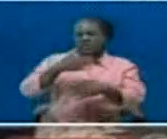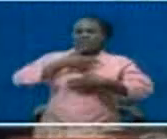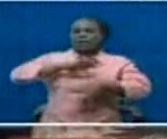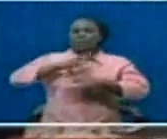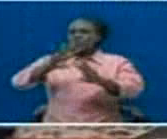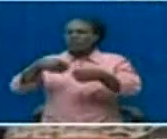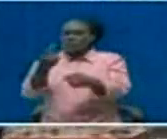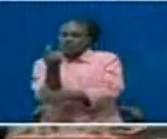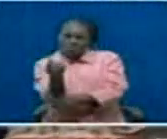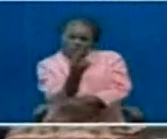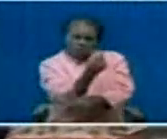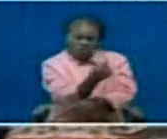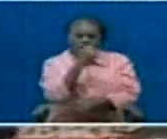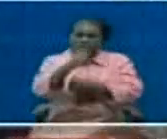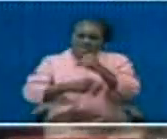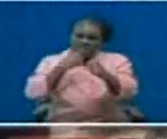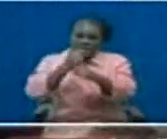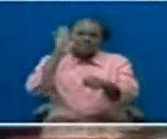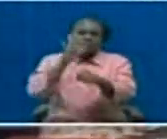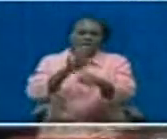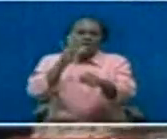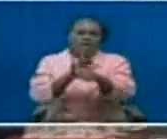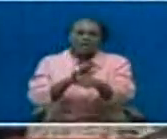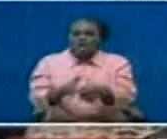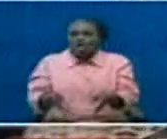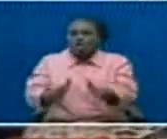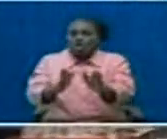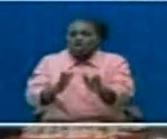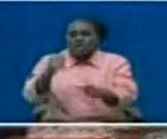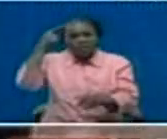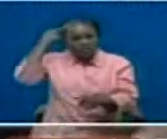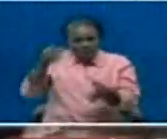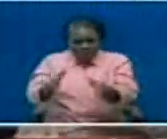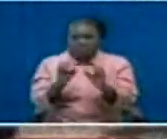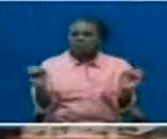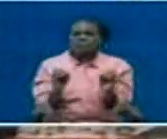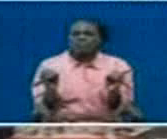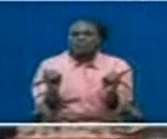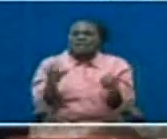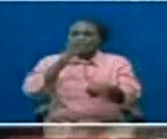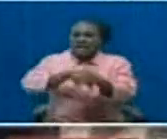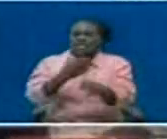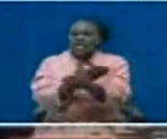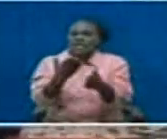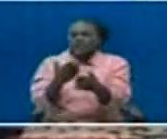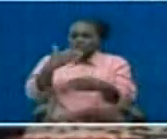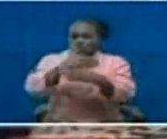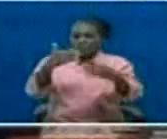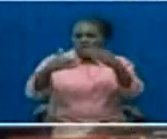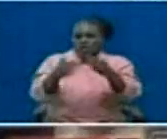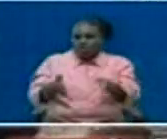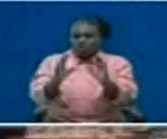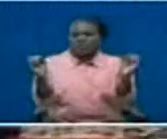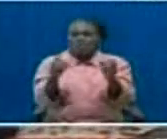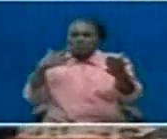little share, very little. For years and years. That's why our roads are not tarmacked. We were not given anything completely during the last